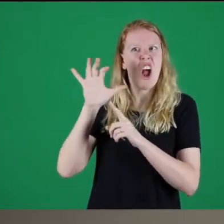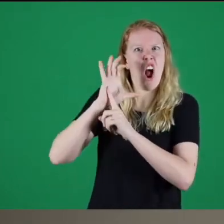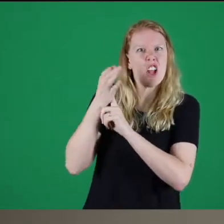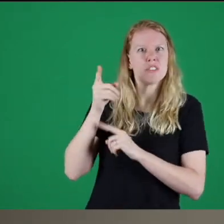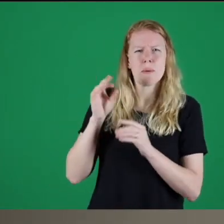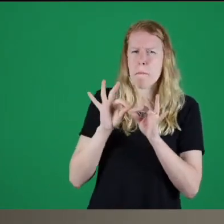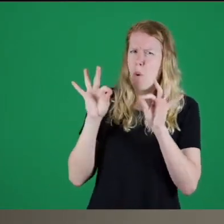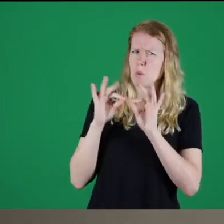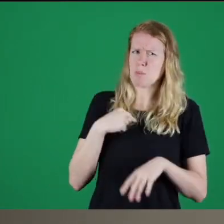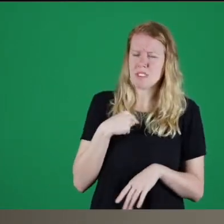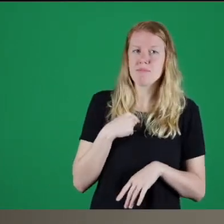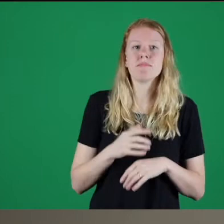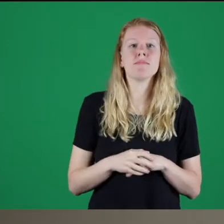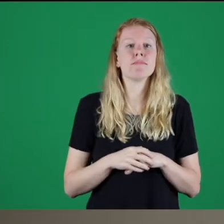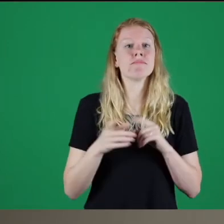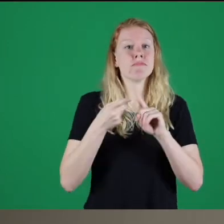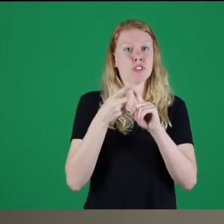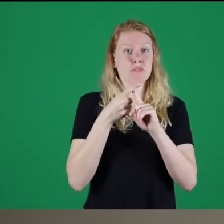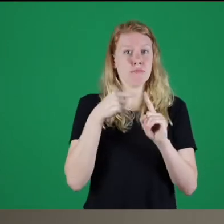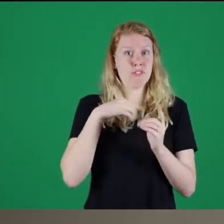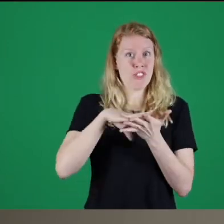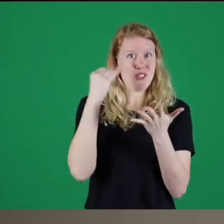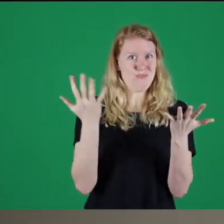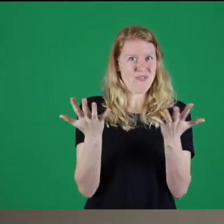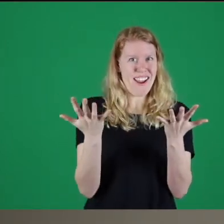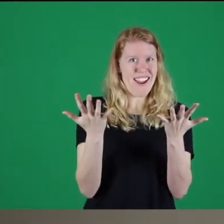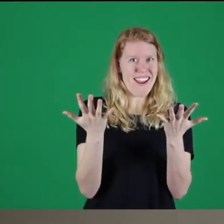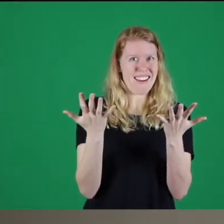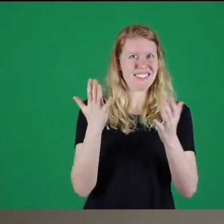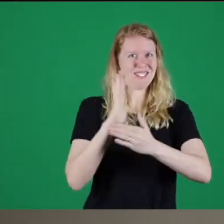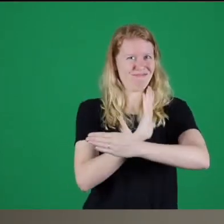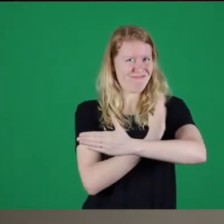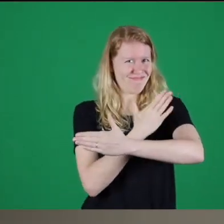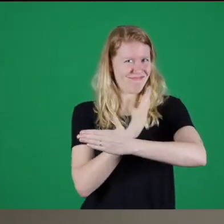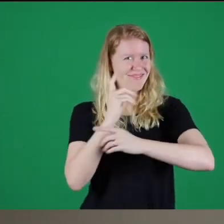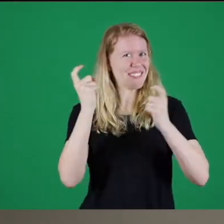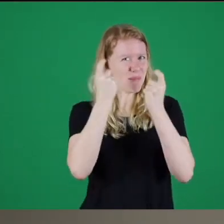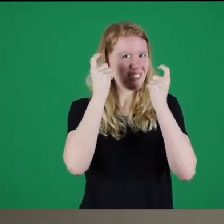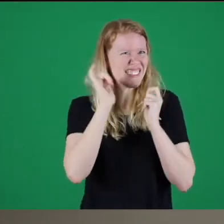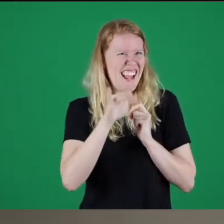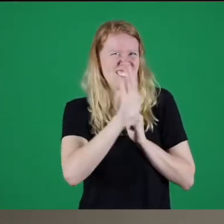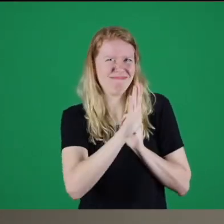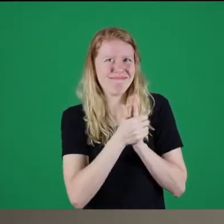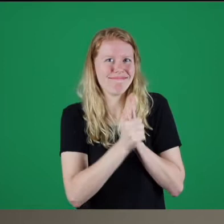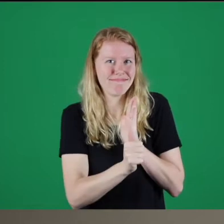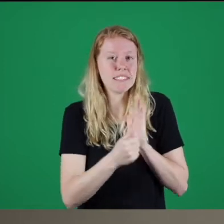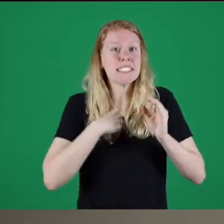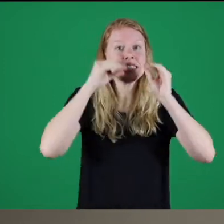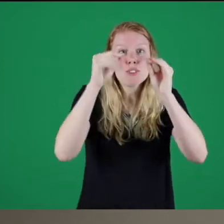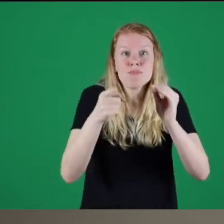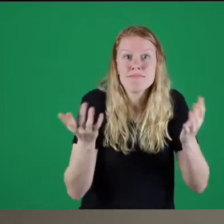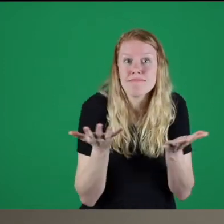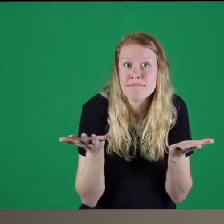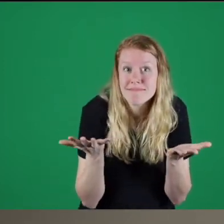learned in Jalia, I learned a song that celebrated the craft of Jalia. Let me teach it to you because it's going to come in handy for